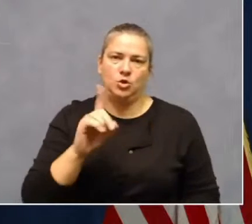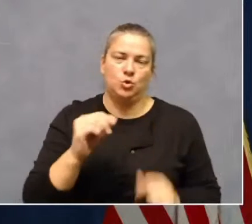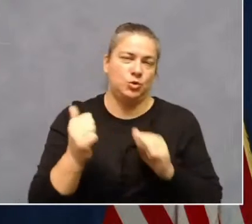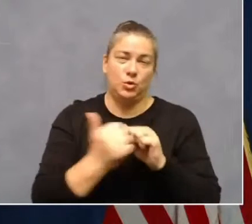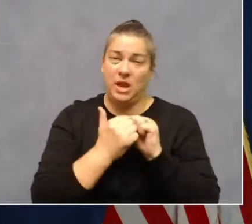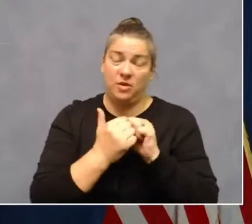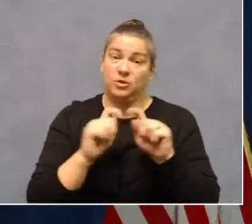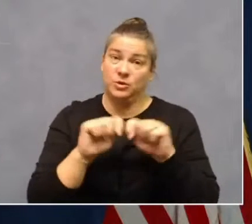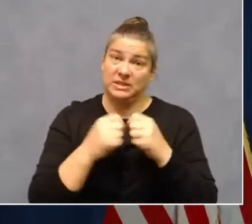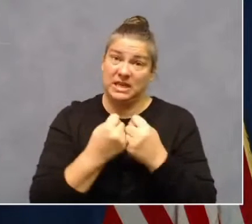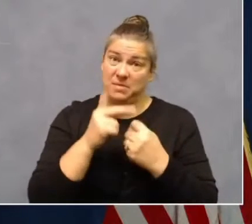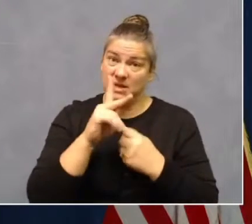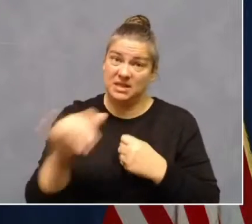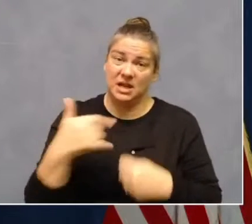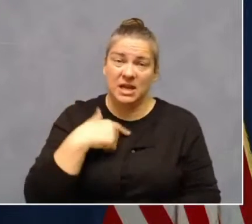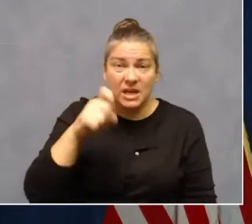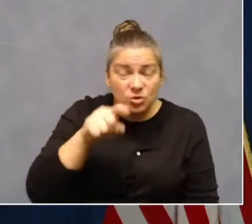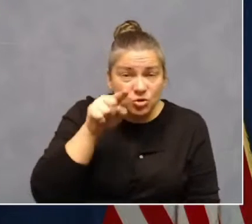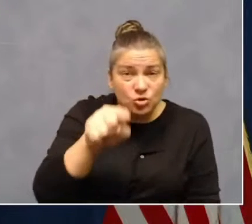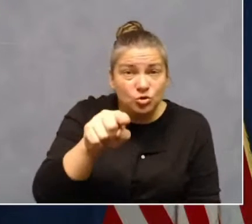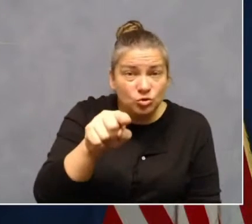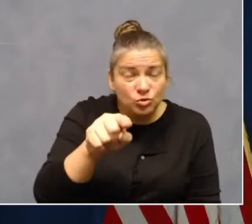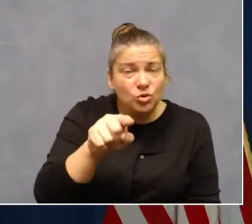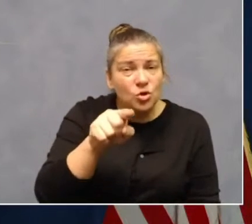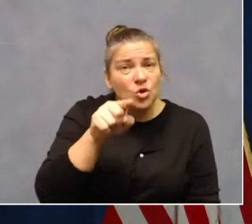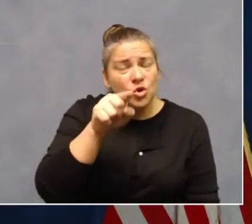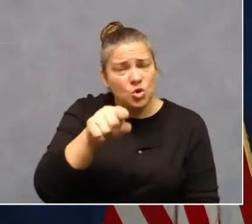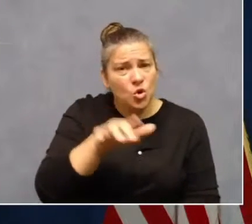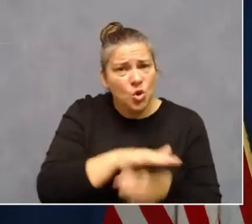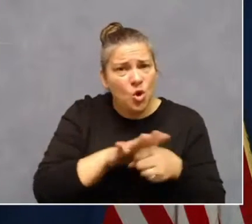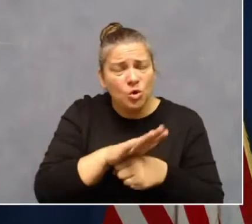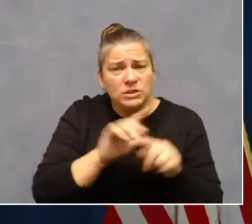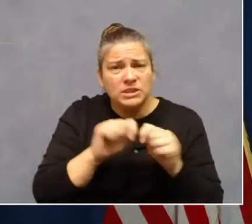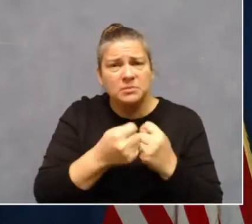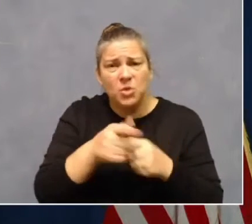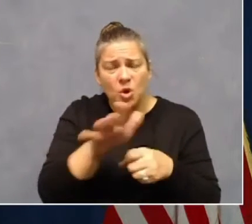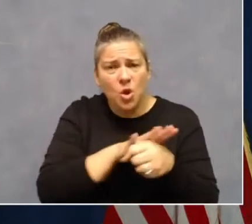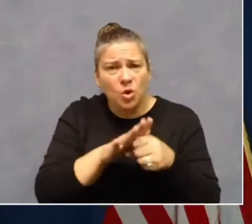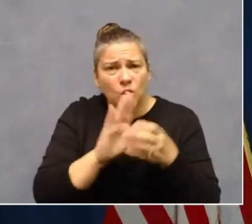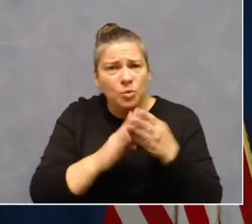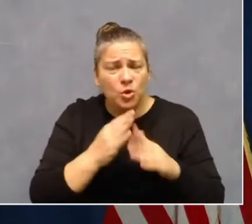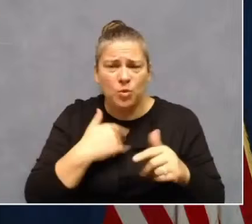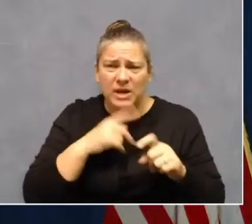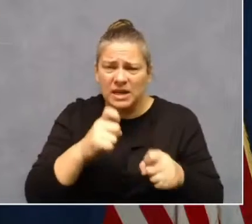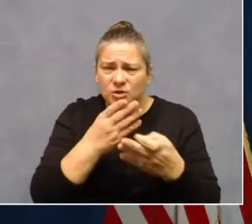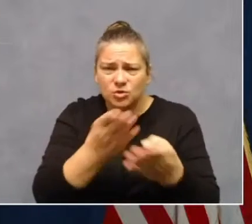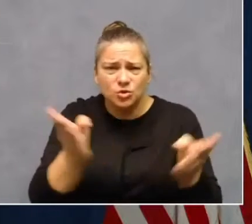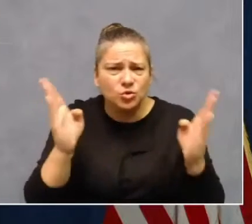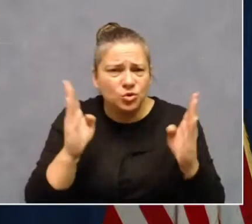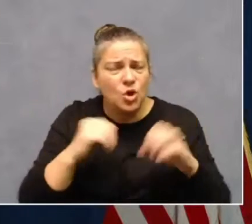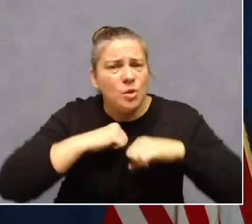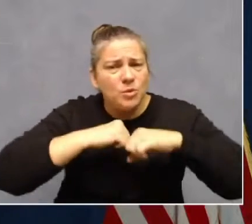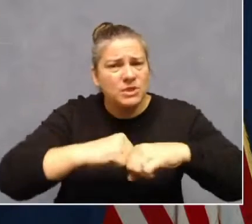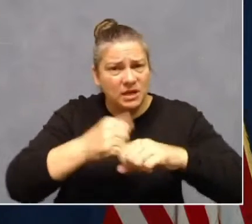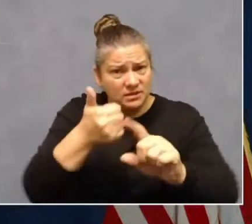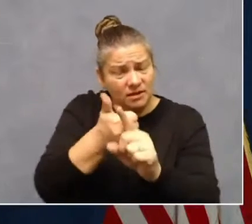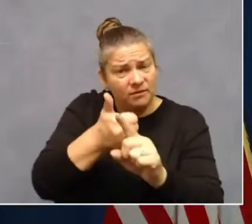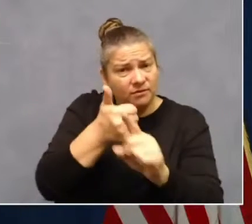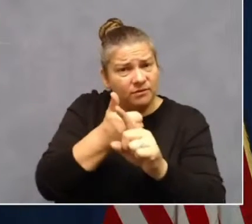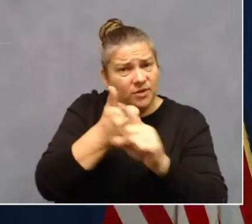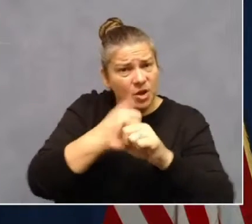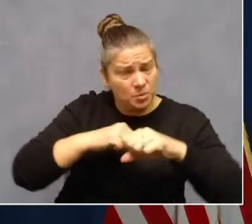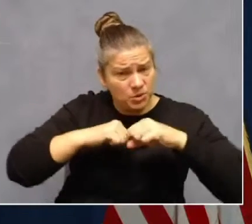we need you. Your local teams, your local communities, we need you. Protect yourself, protect your